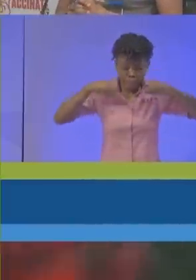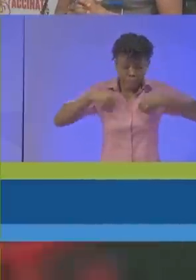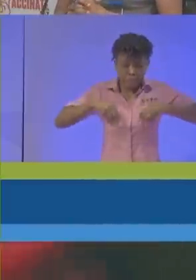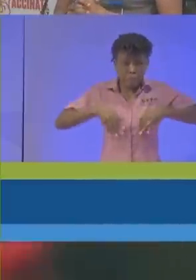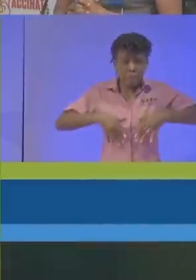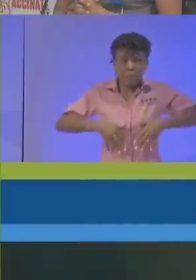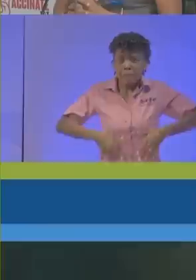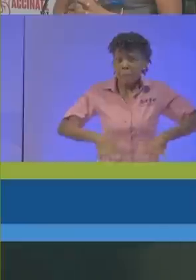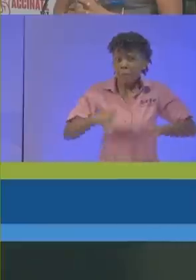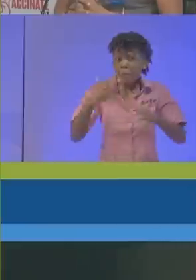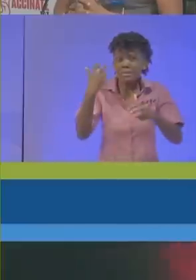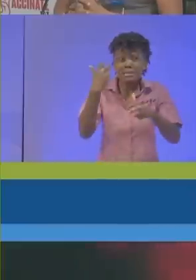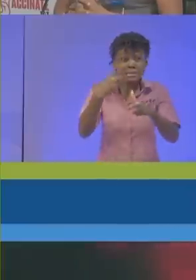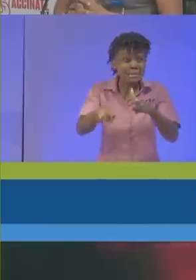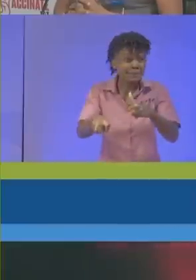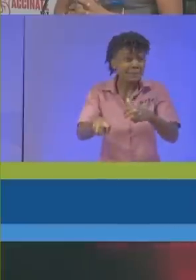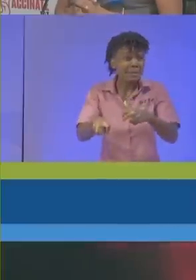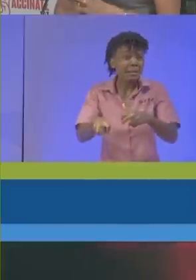please.